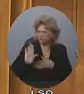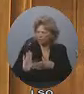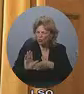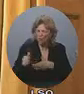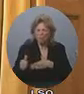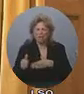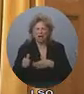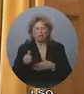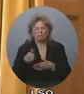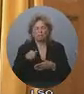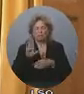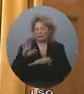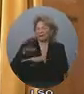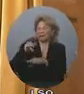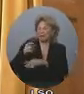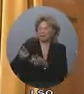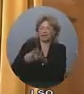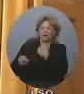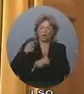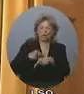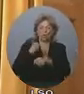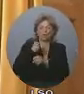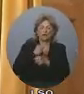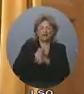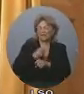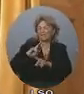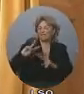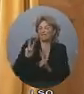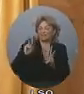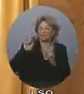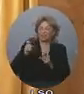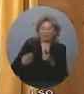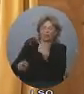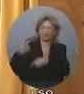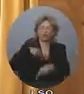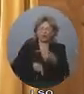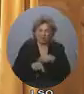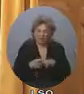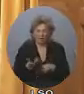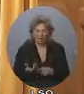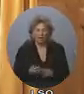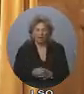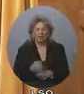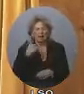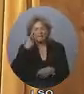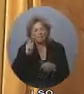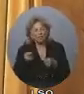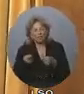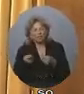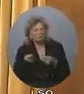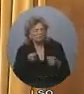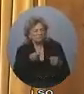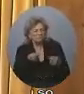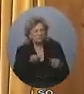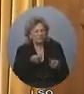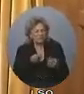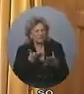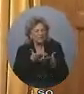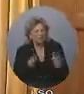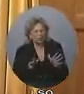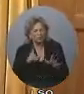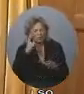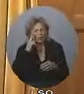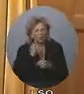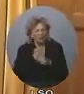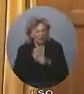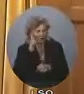notice, back to work. Government aircraft were used in this case for government business. Every rule, much more exigent,